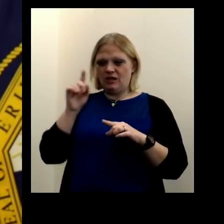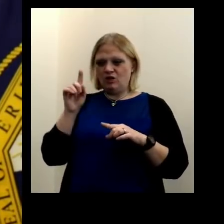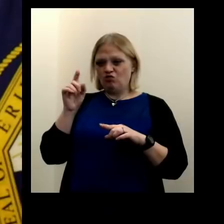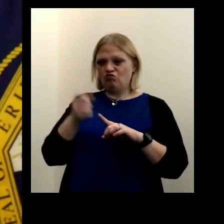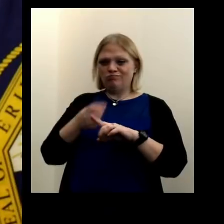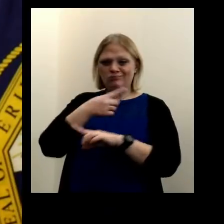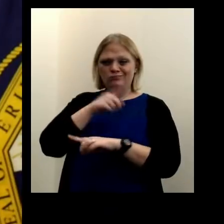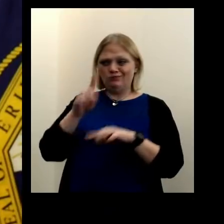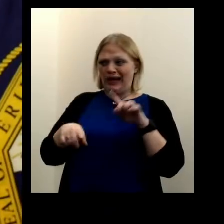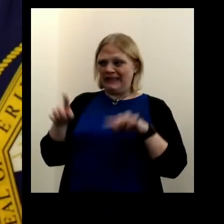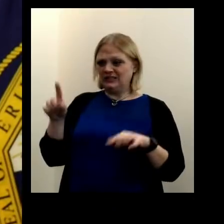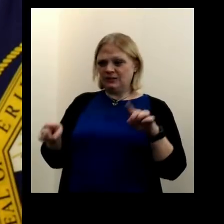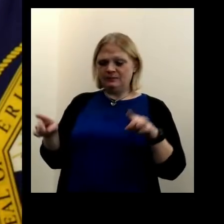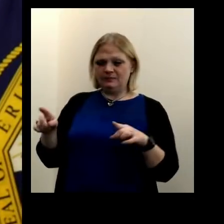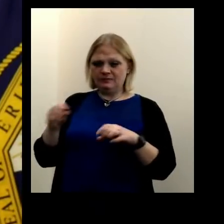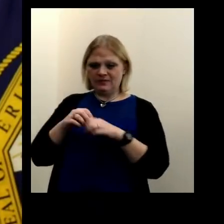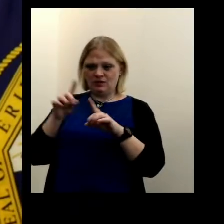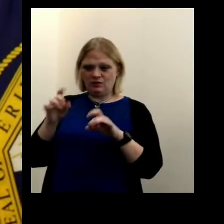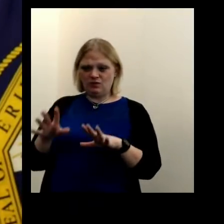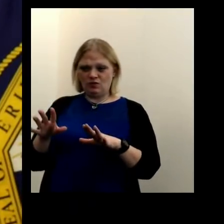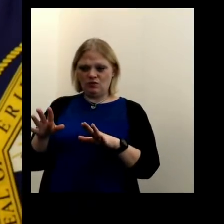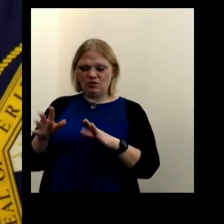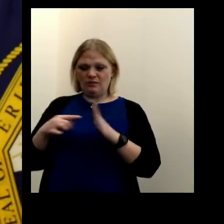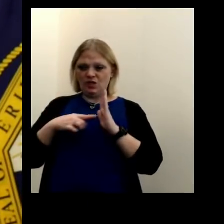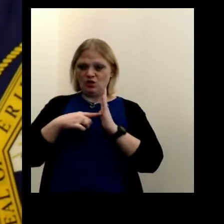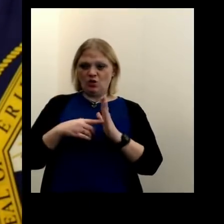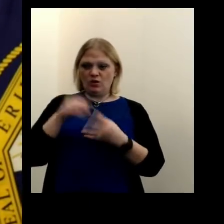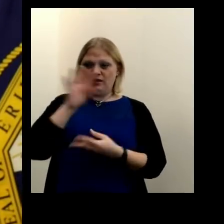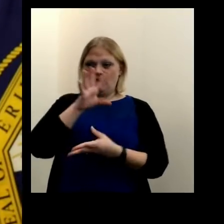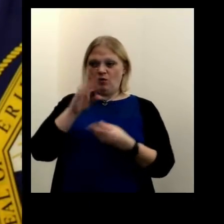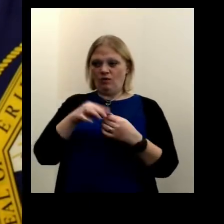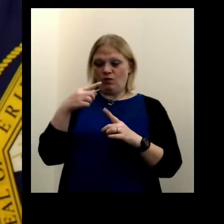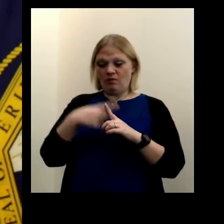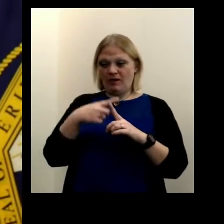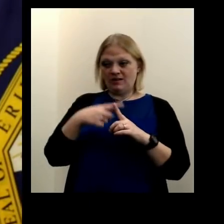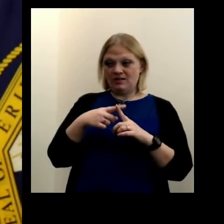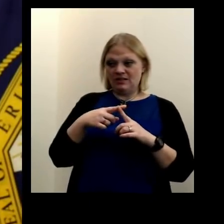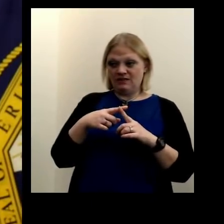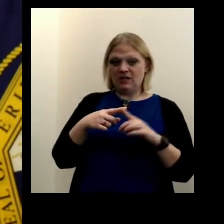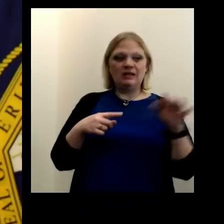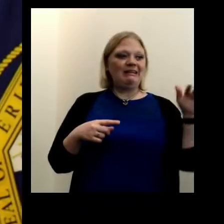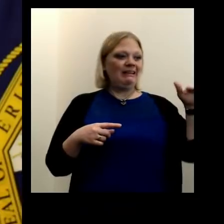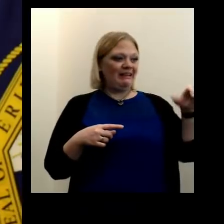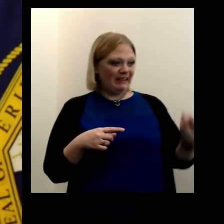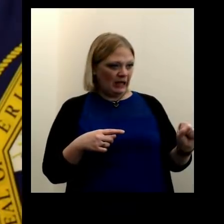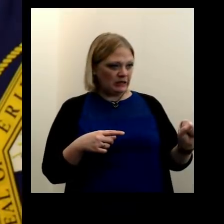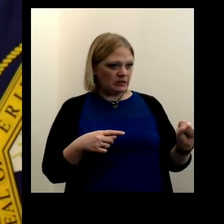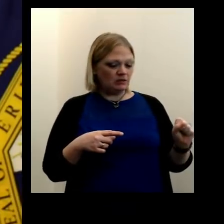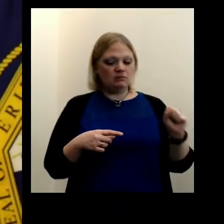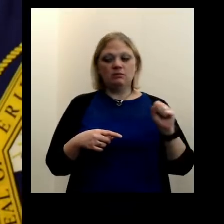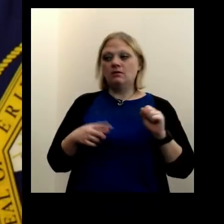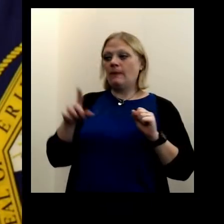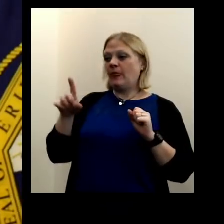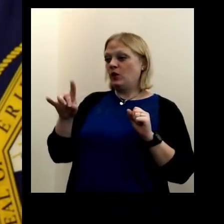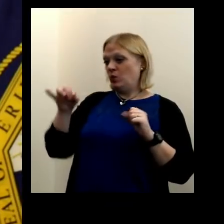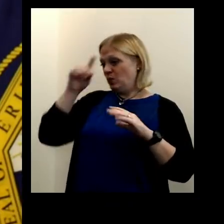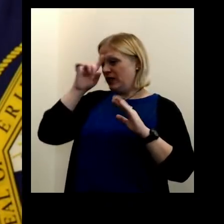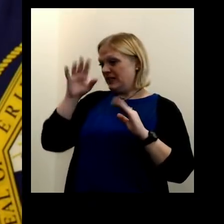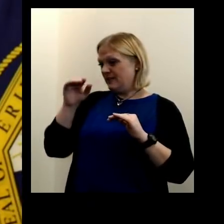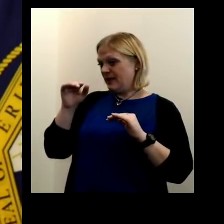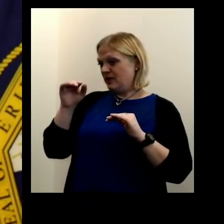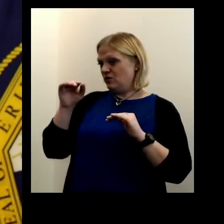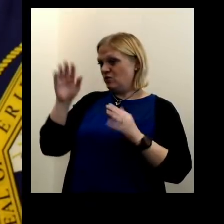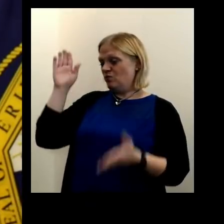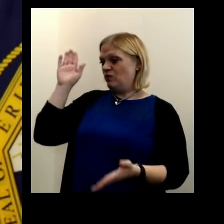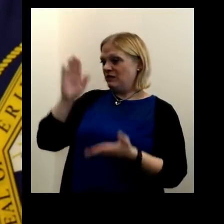surveillance testing in schools be reflected in the overall positivity rate? Yes. And if so, do you expect it to bring down